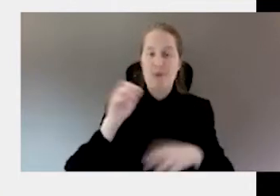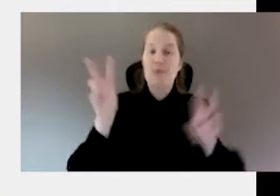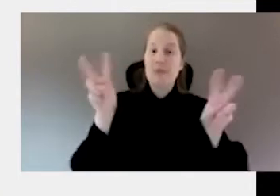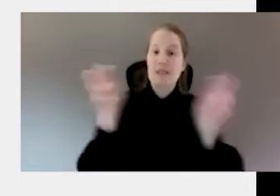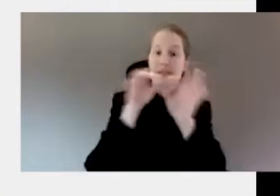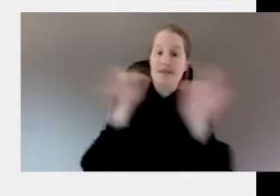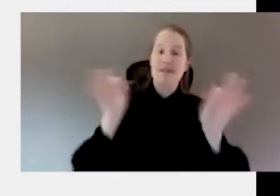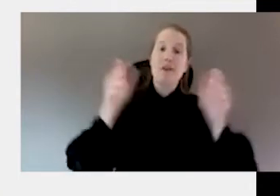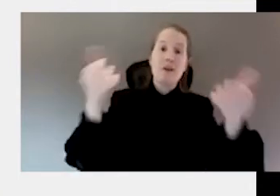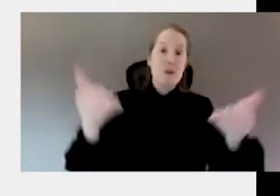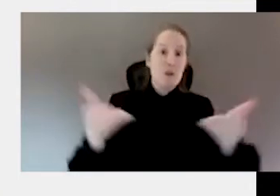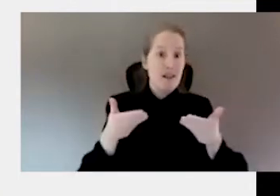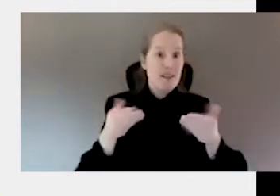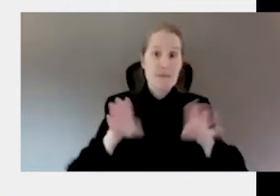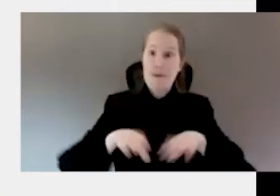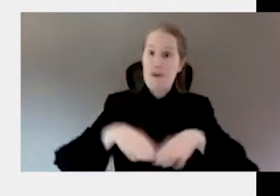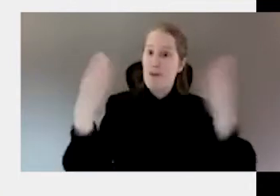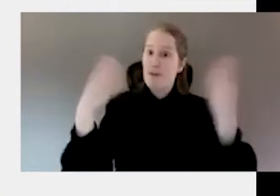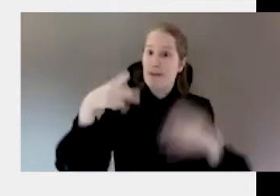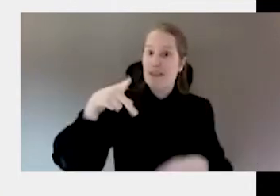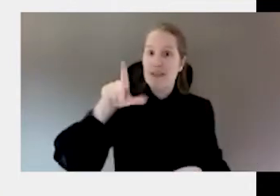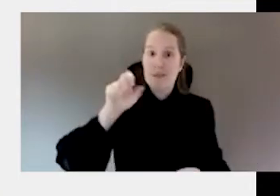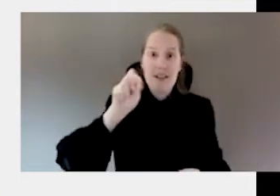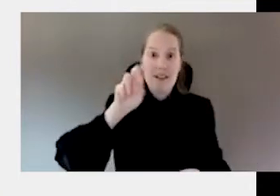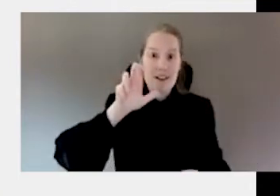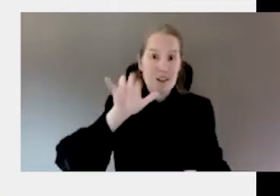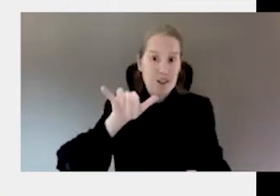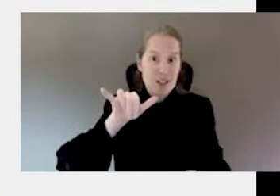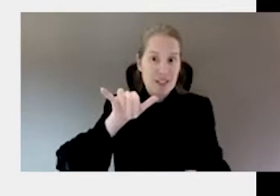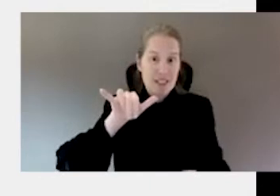Text: Welcome to the opening plenary.